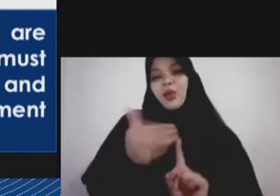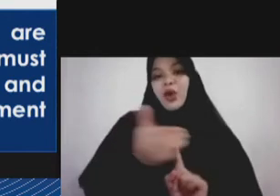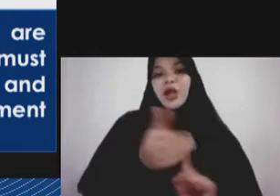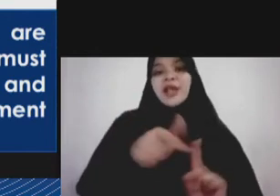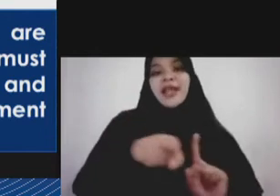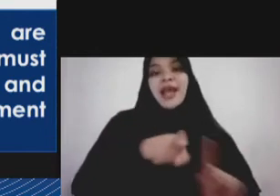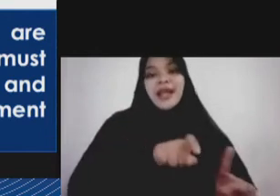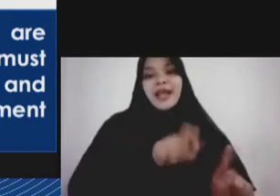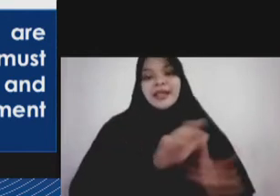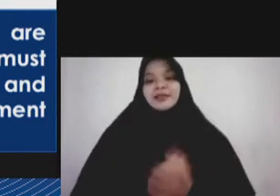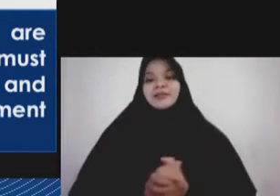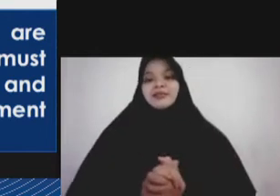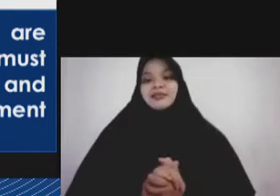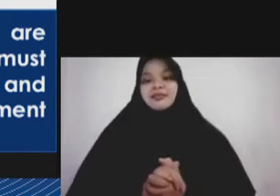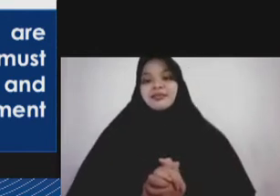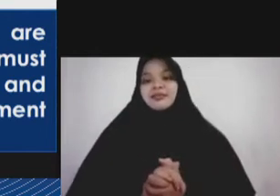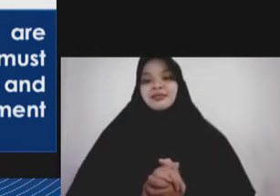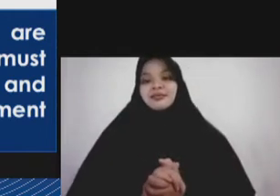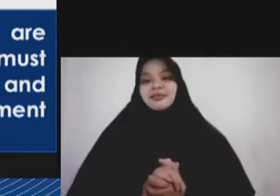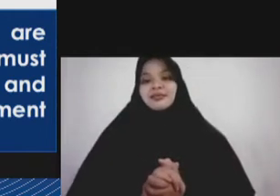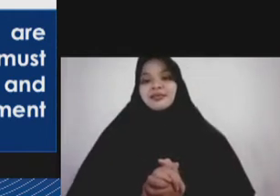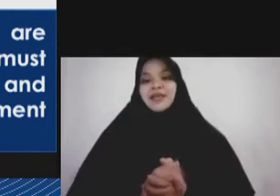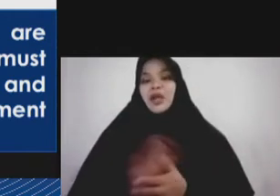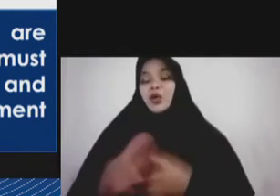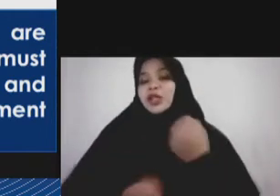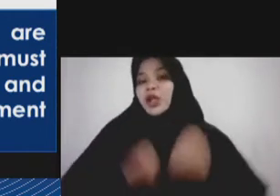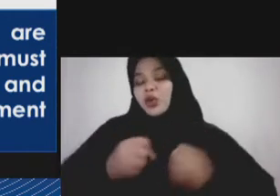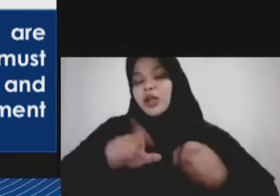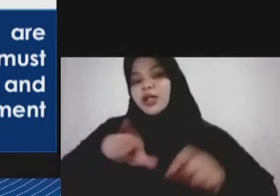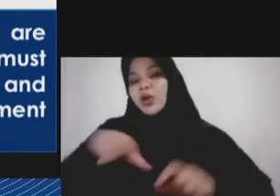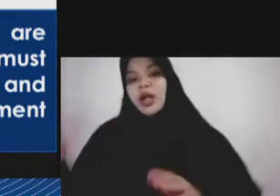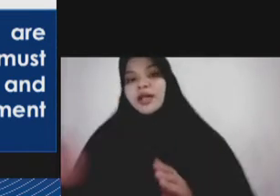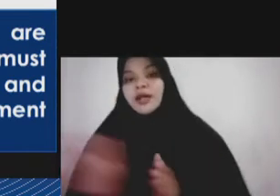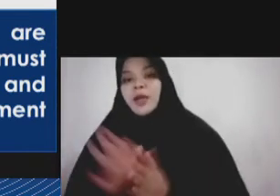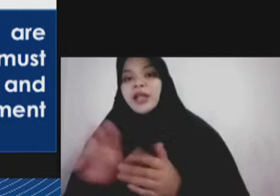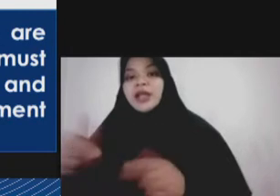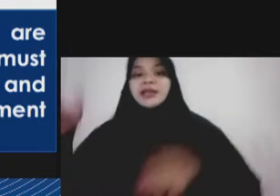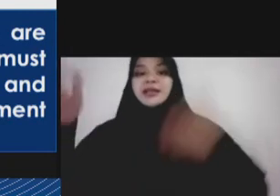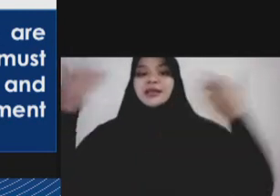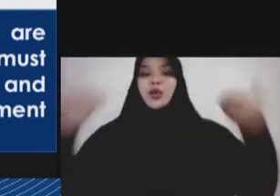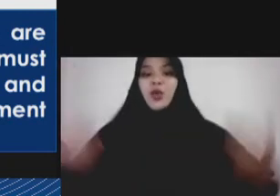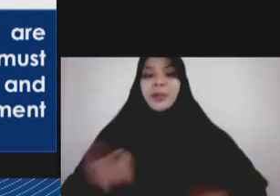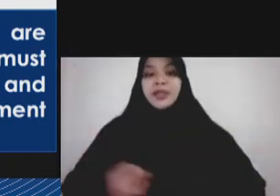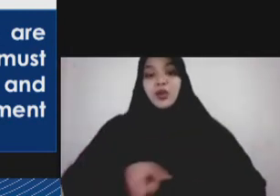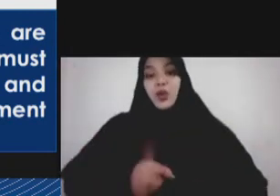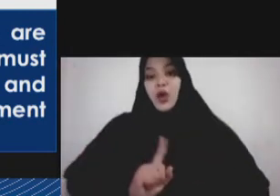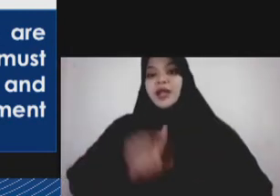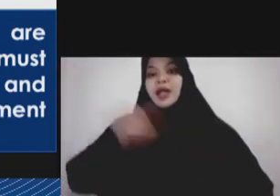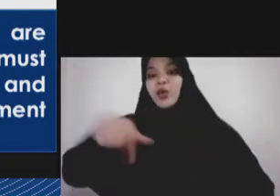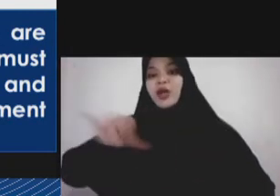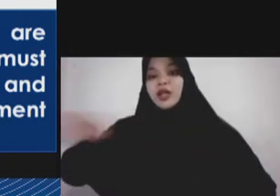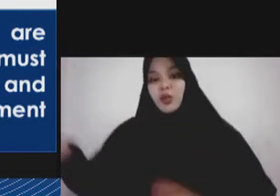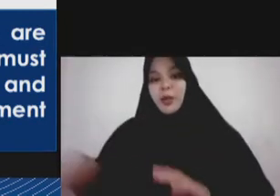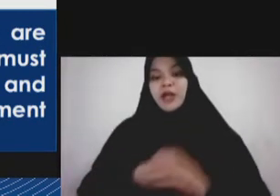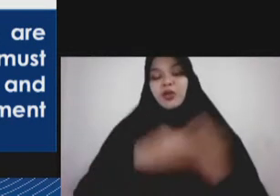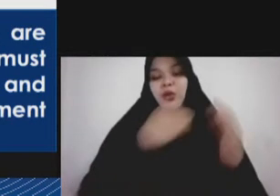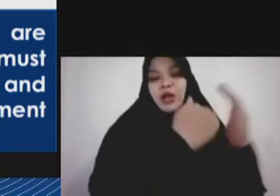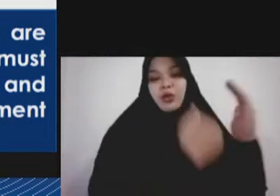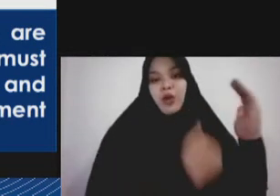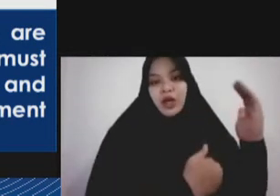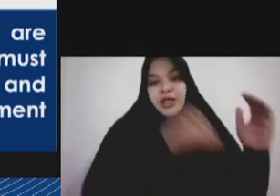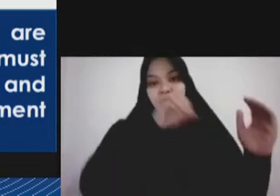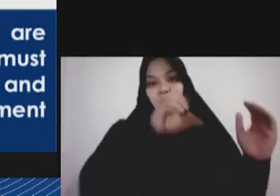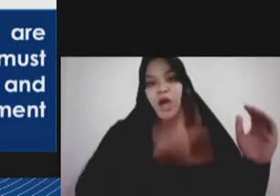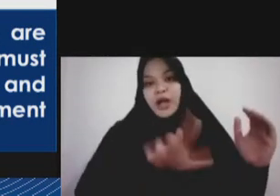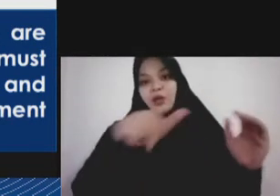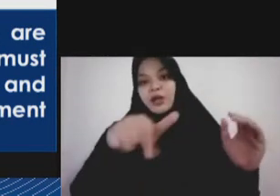threat of fear to do or not to do something that is a human right. And it is also regulated in Article 28H,